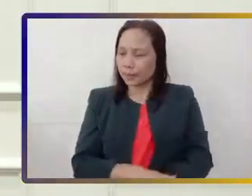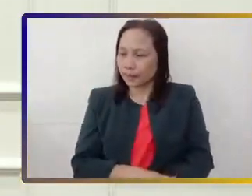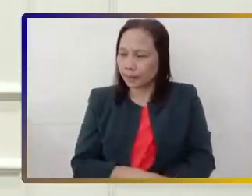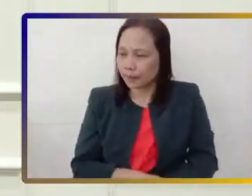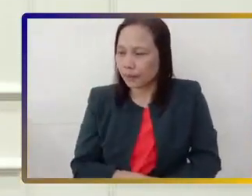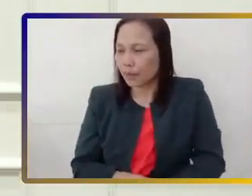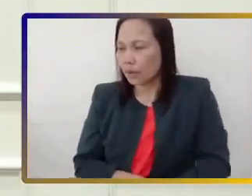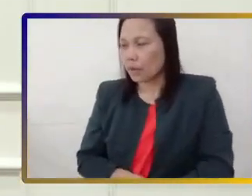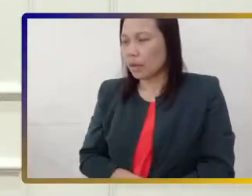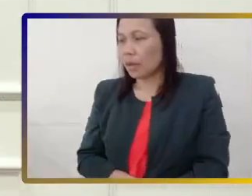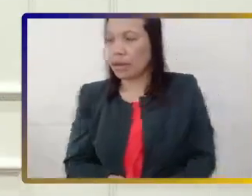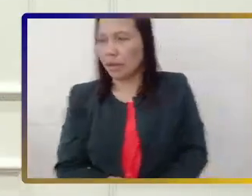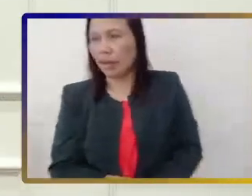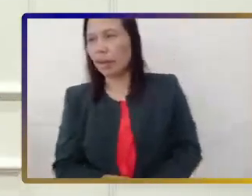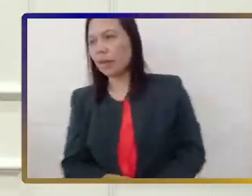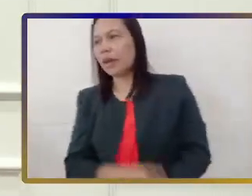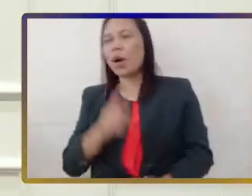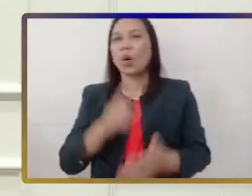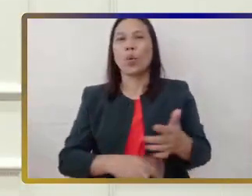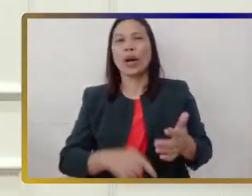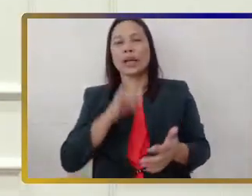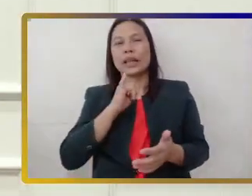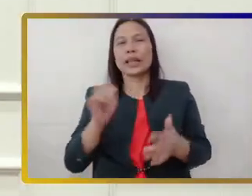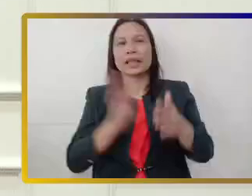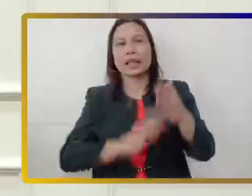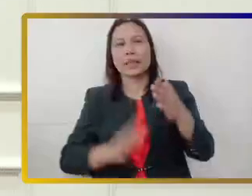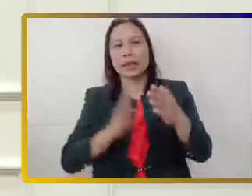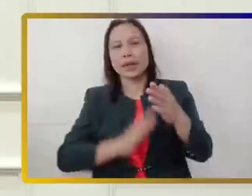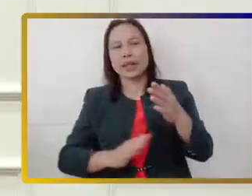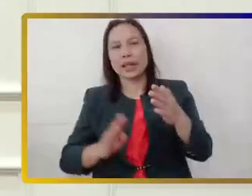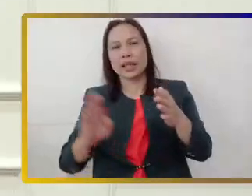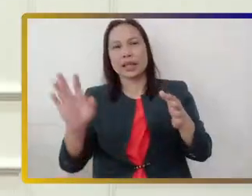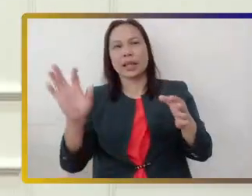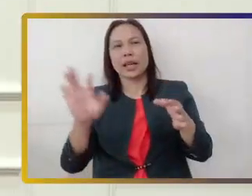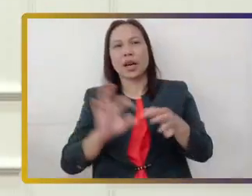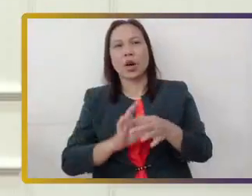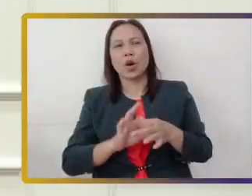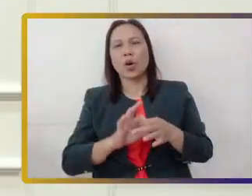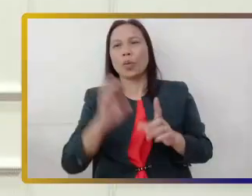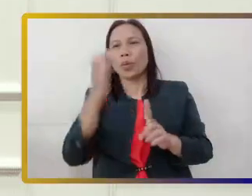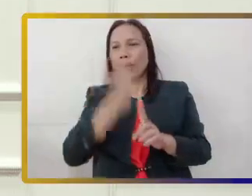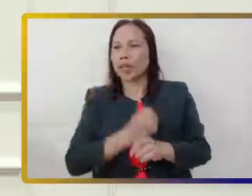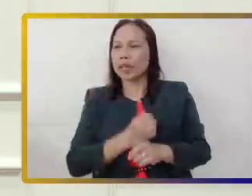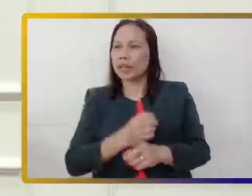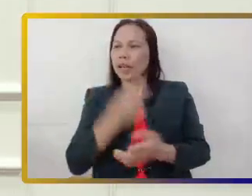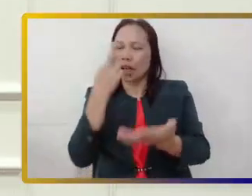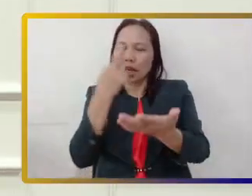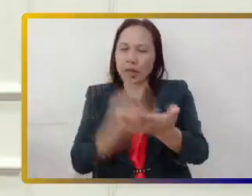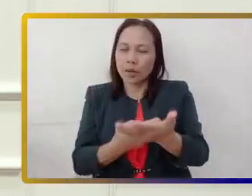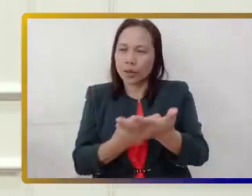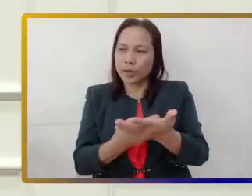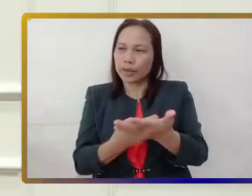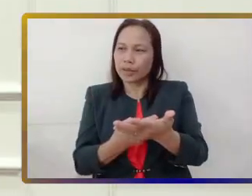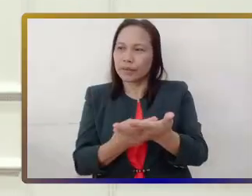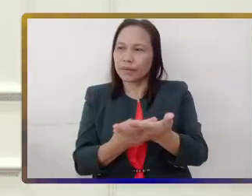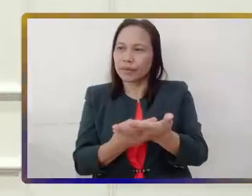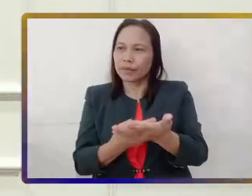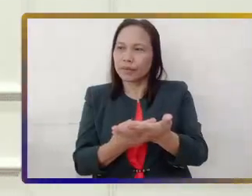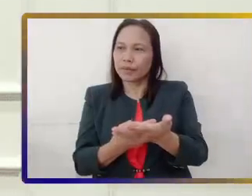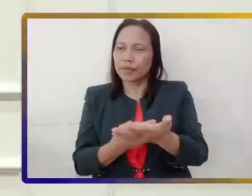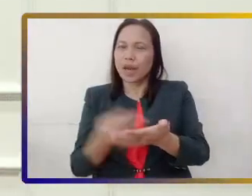next next What is the basis of its recording in other